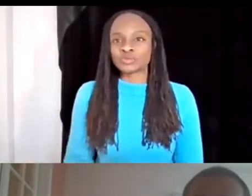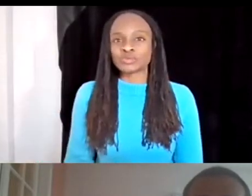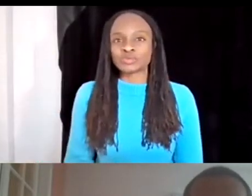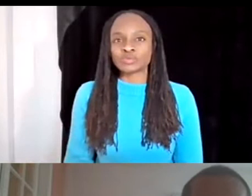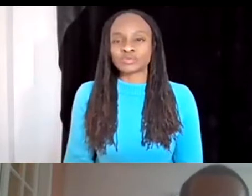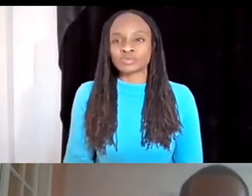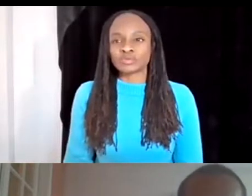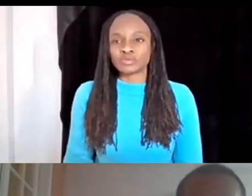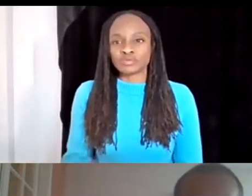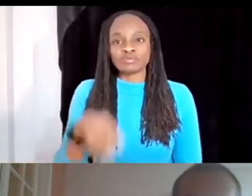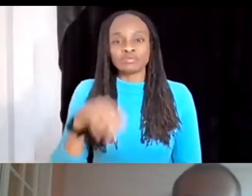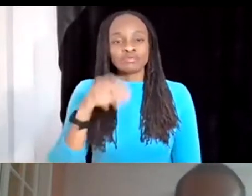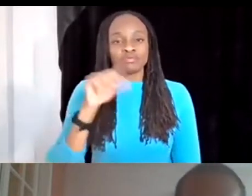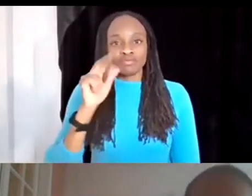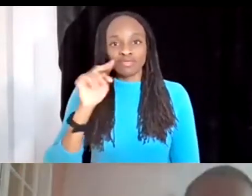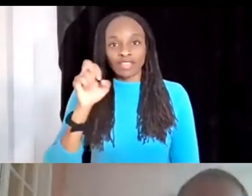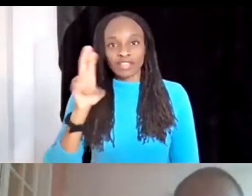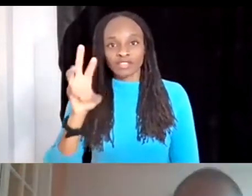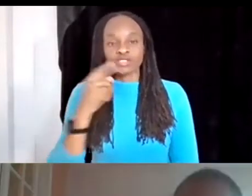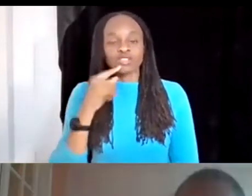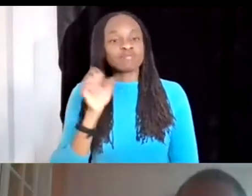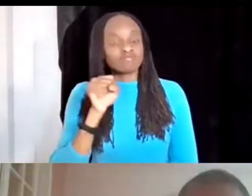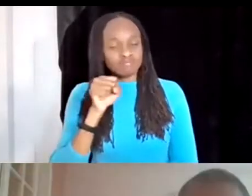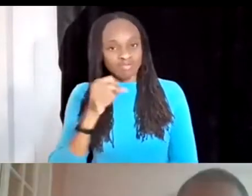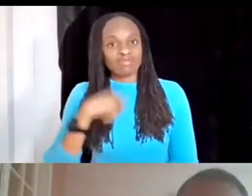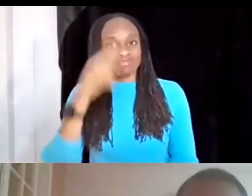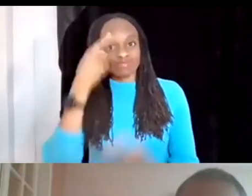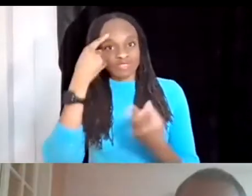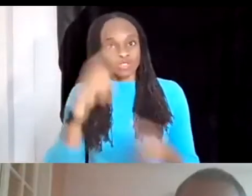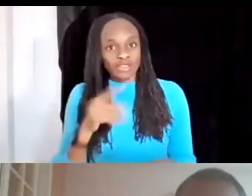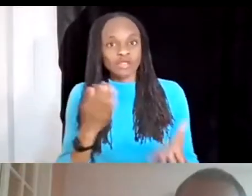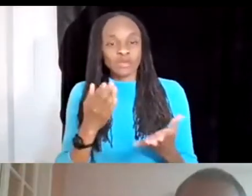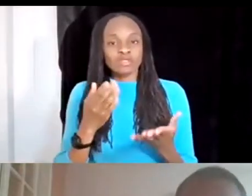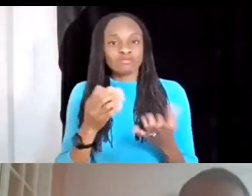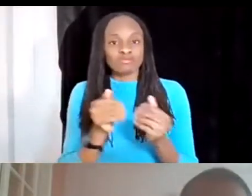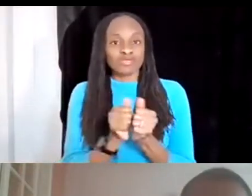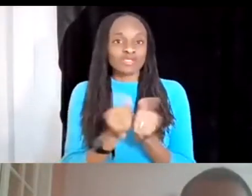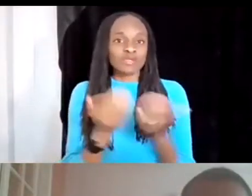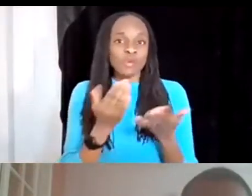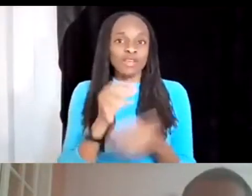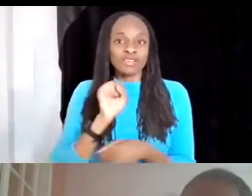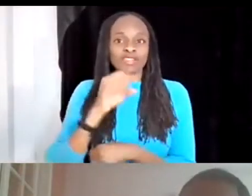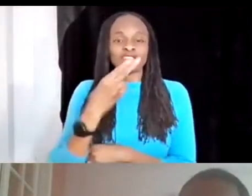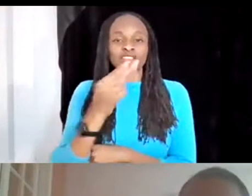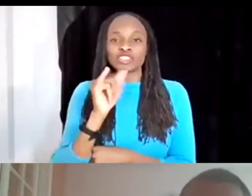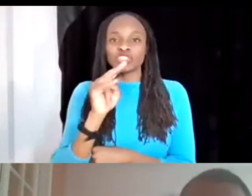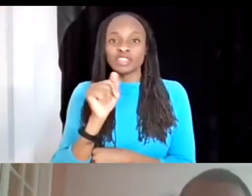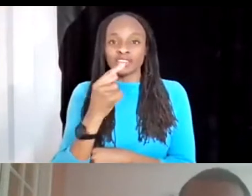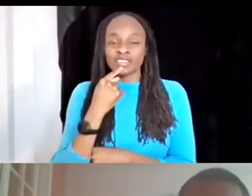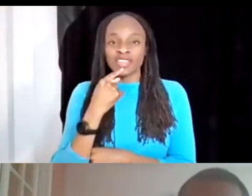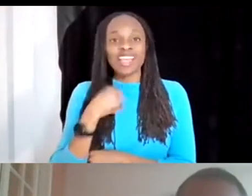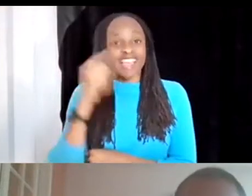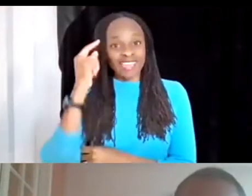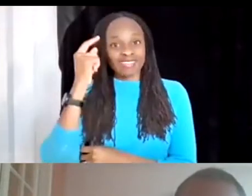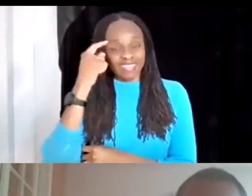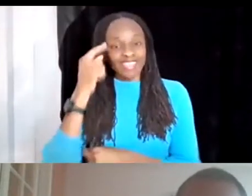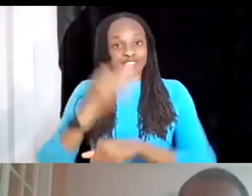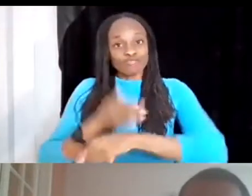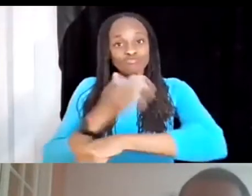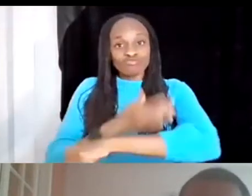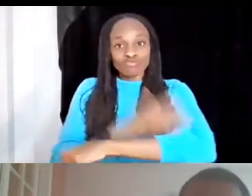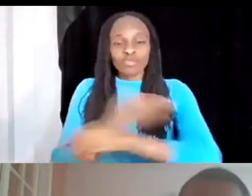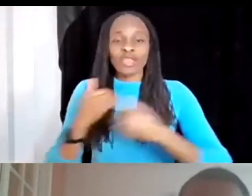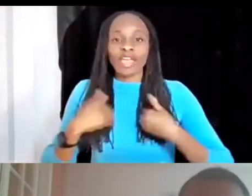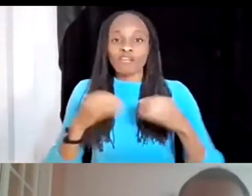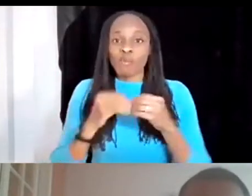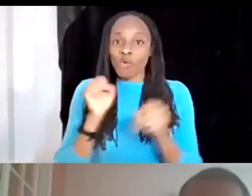Yeah, no, I totally echo Oshana's thoughts. You know, I do think it's getting better. I think there is more work to be done. I think